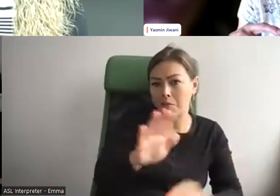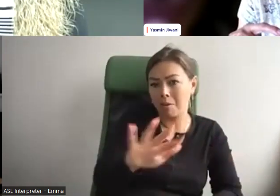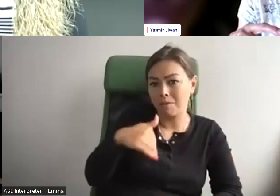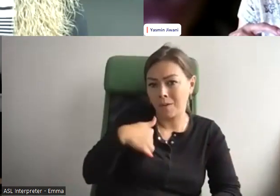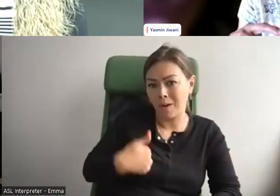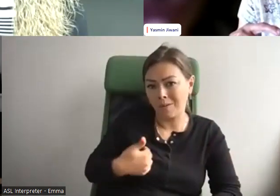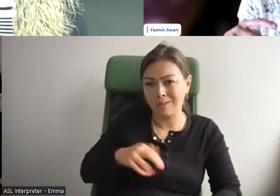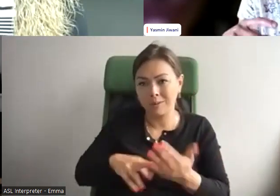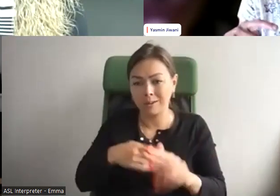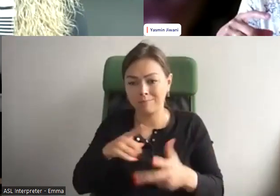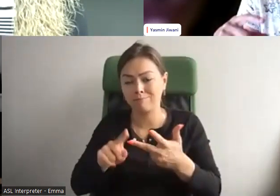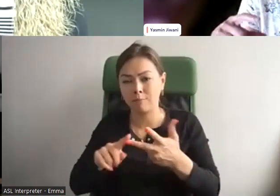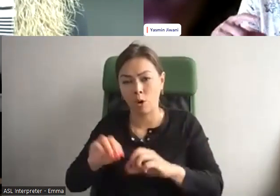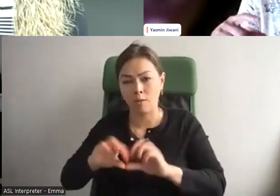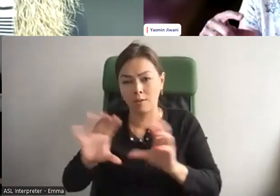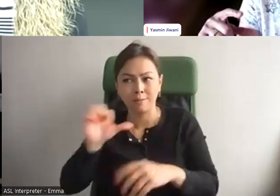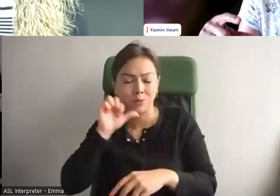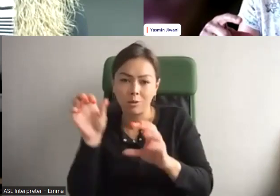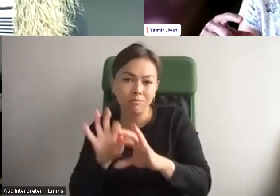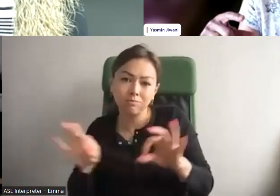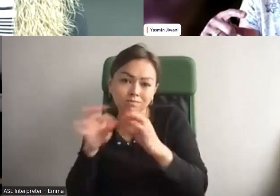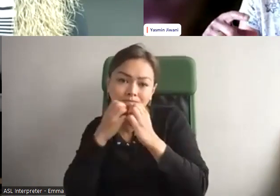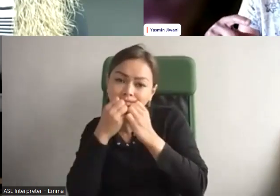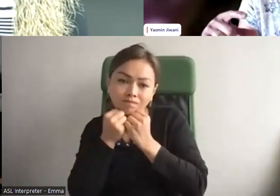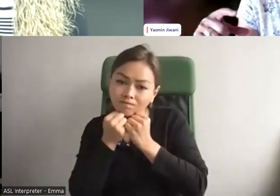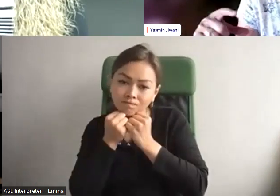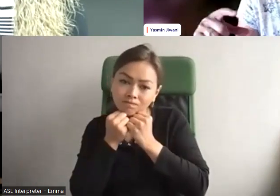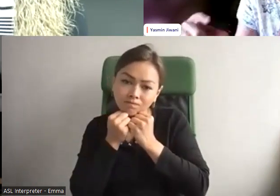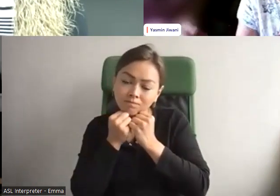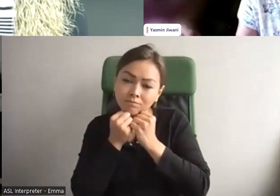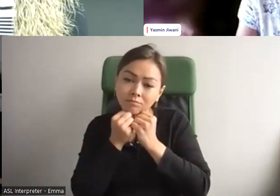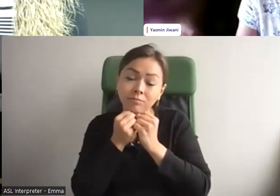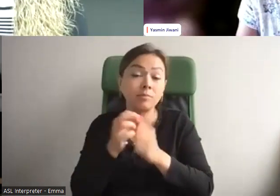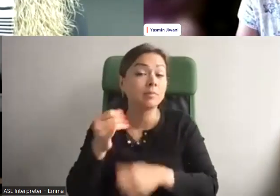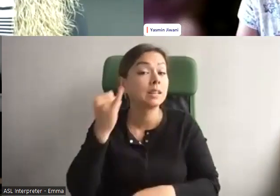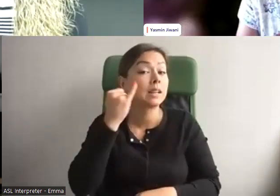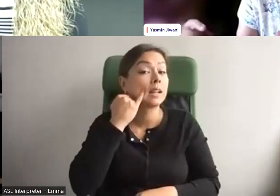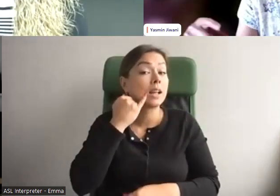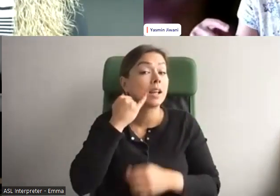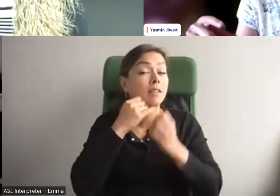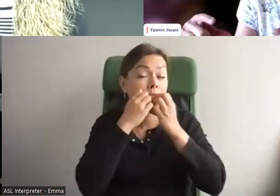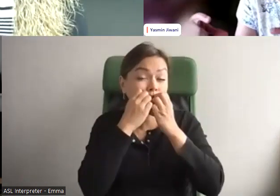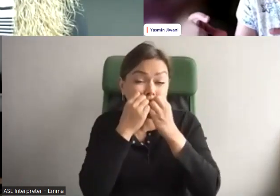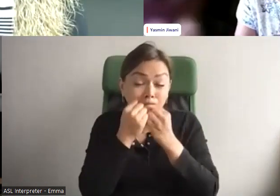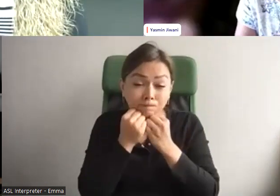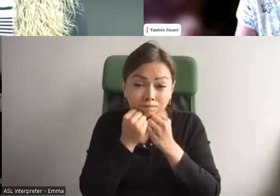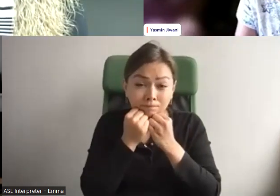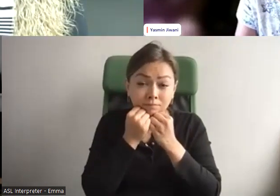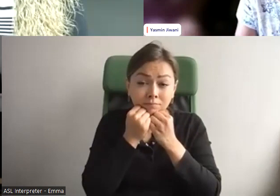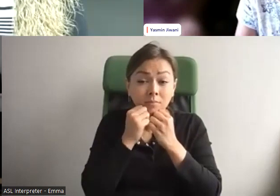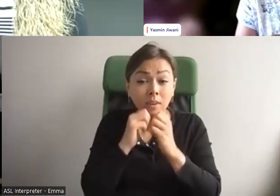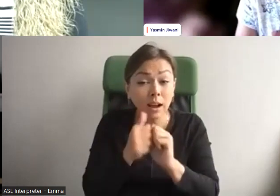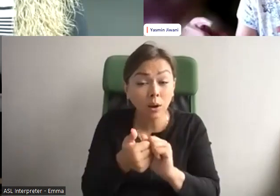worthy victims. Where they become worthy victims is if they cross the color line. So the more white